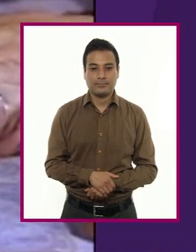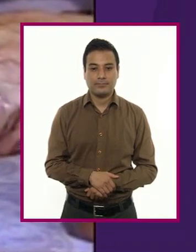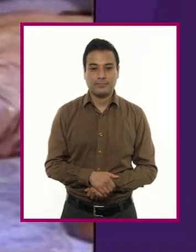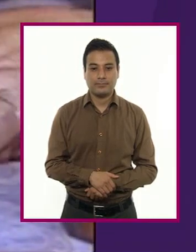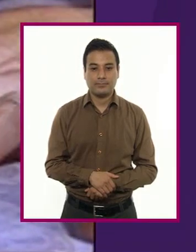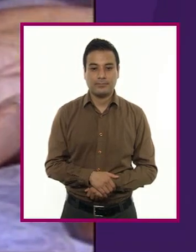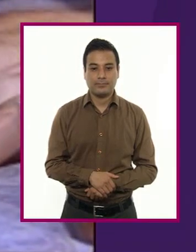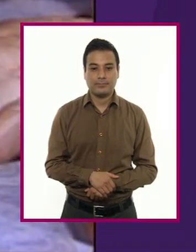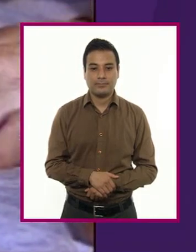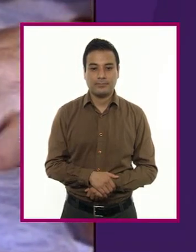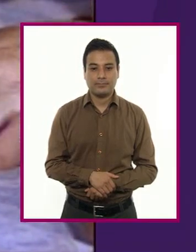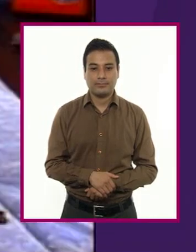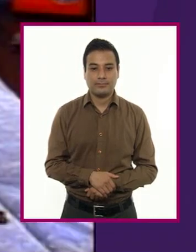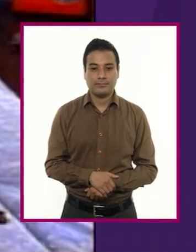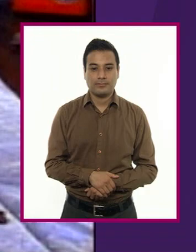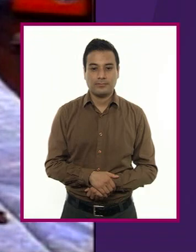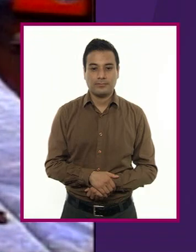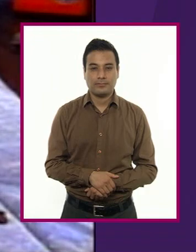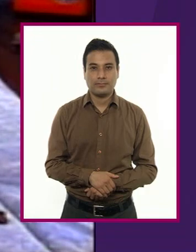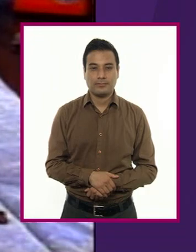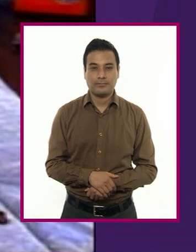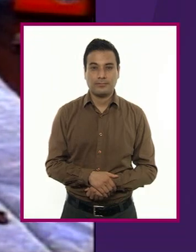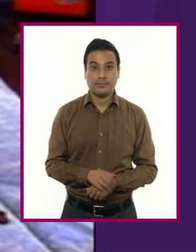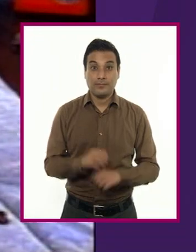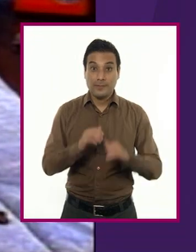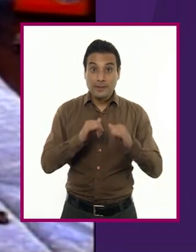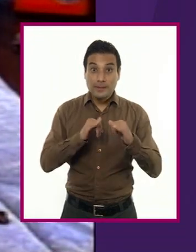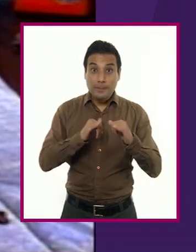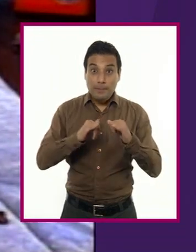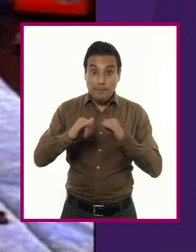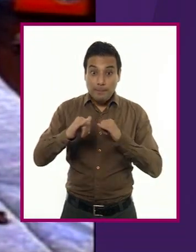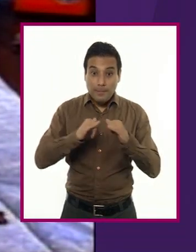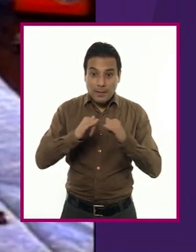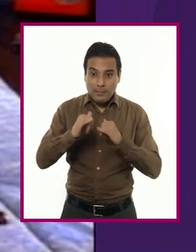Yes. The map is complete now.